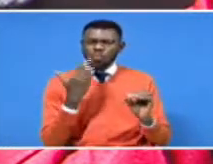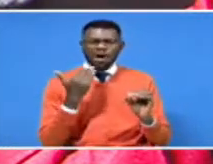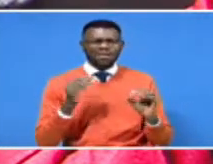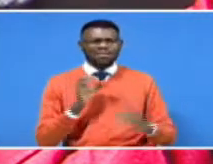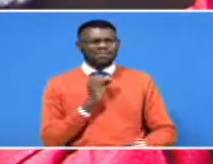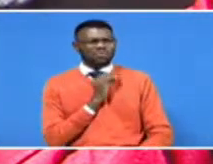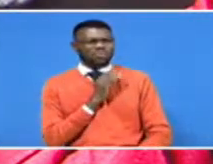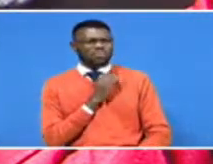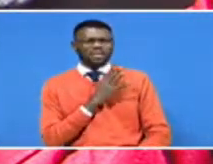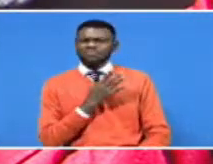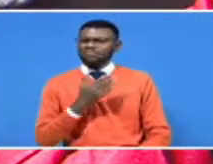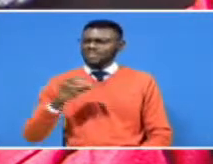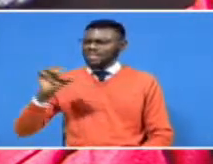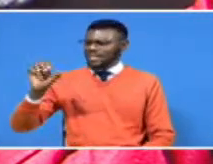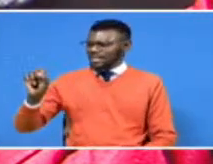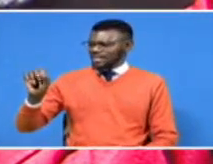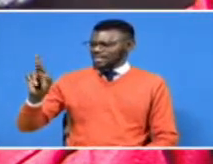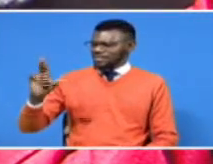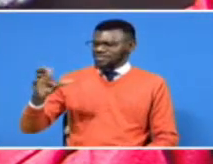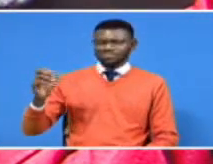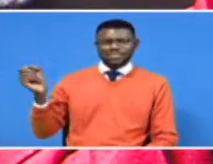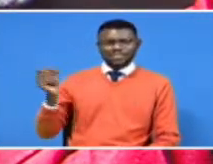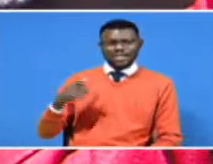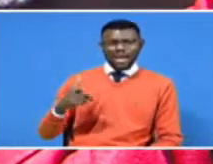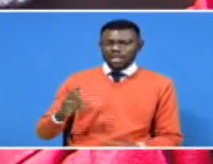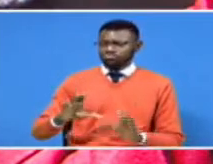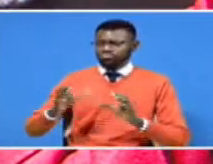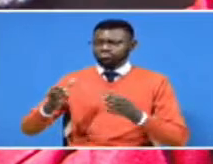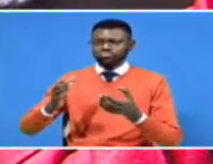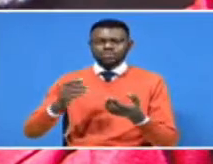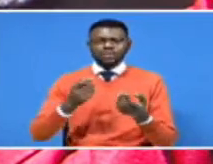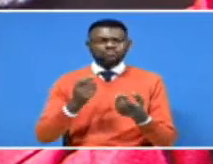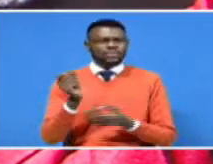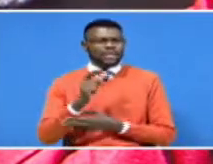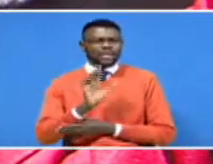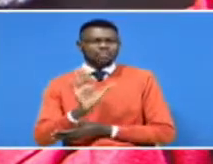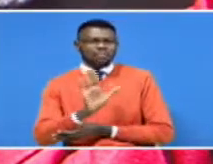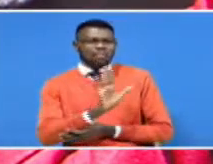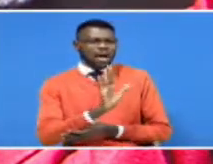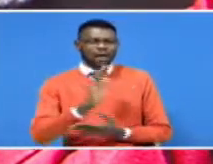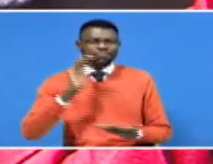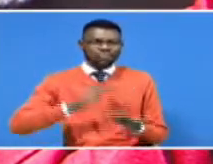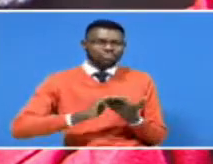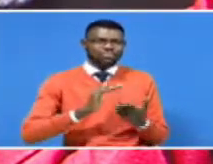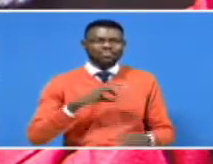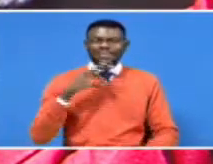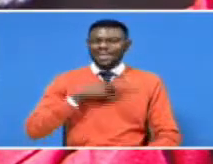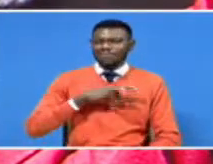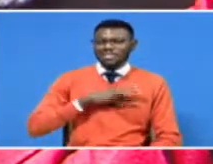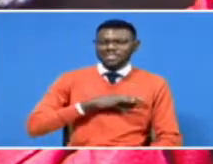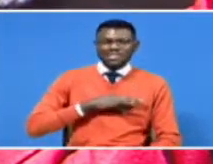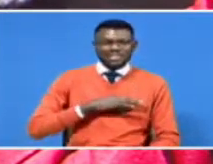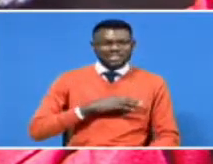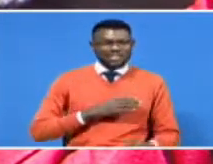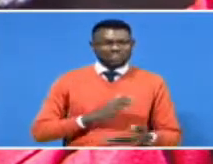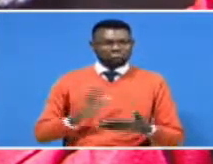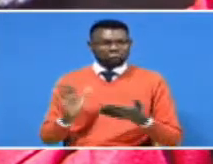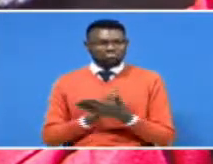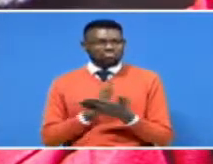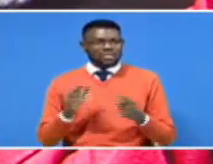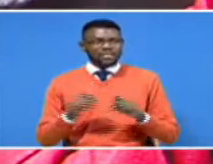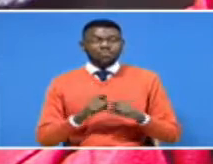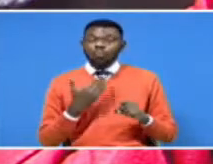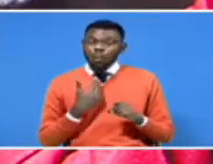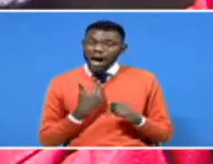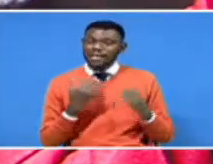the Salaries and Remuneration Commission. That decision to withdraw the allowances and call for autonomy in the management of